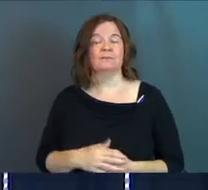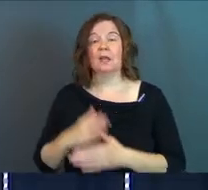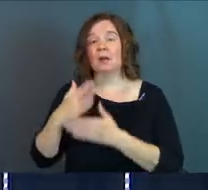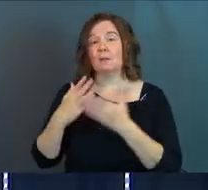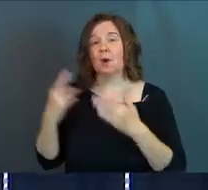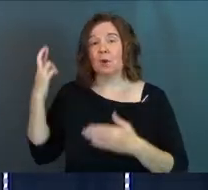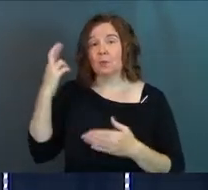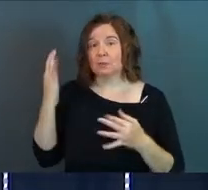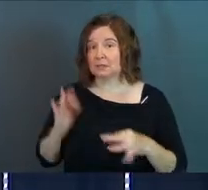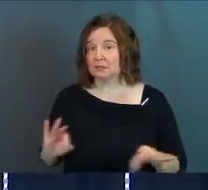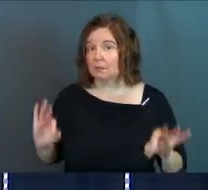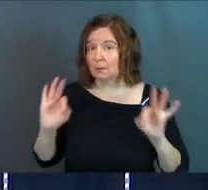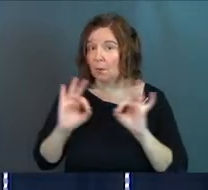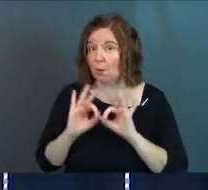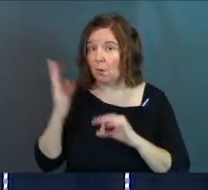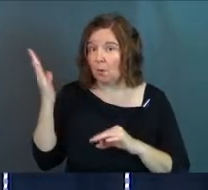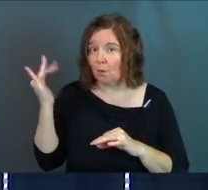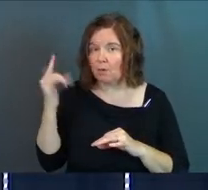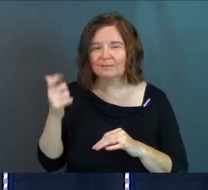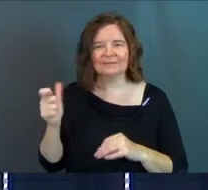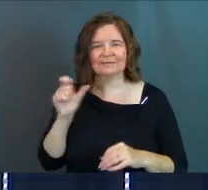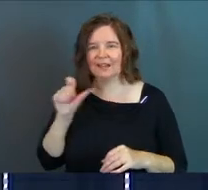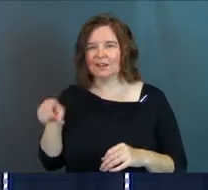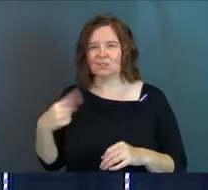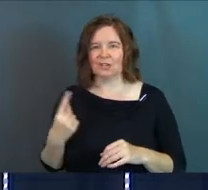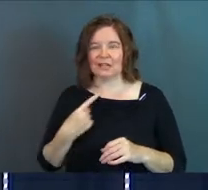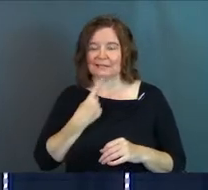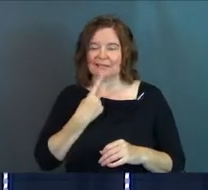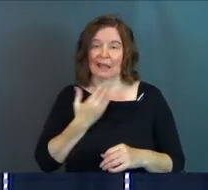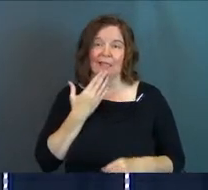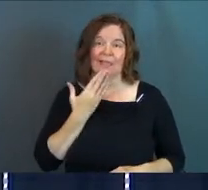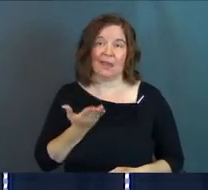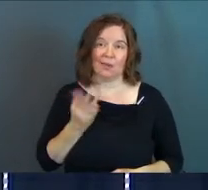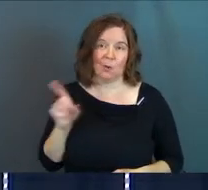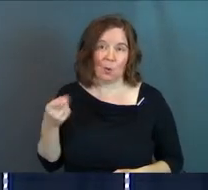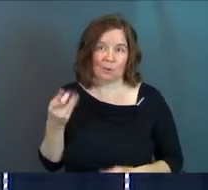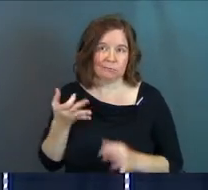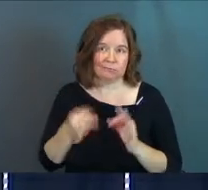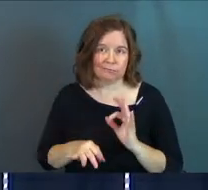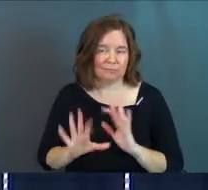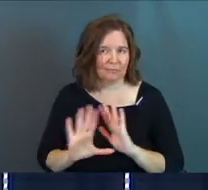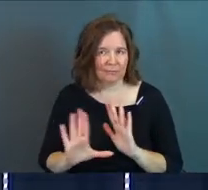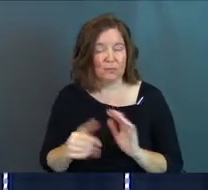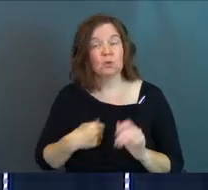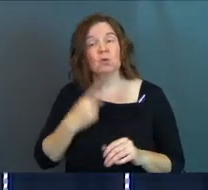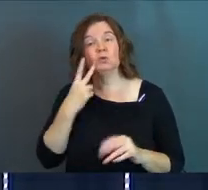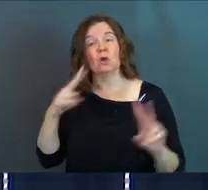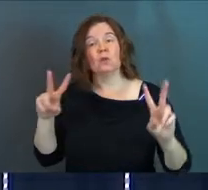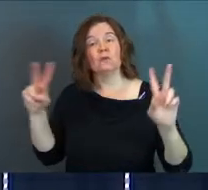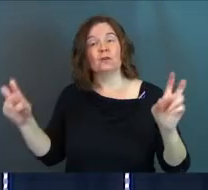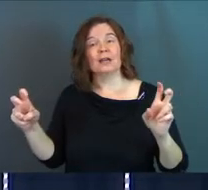part of the reason it's important is because it wasn't just saying thank you in the Old Testament. You saw that